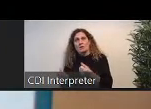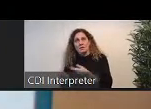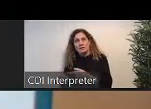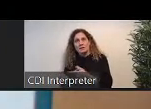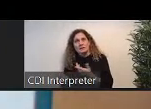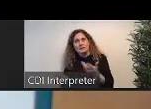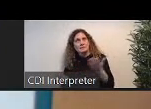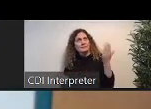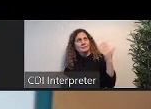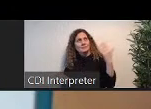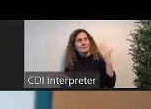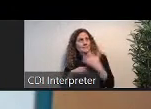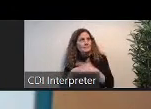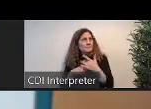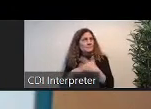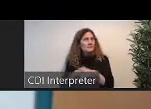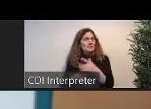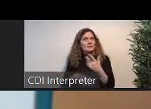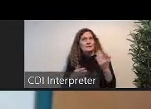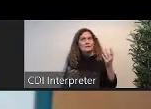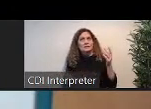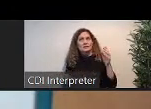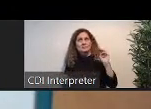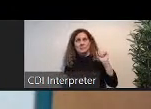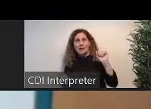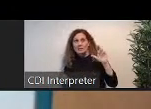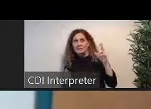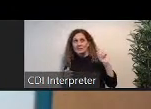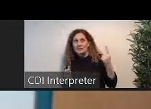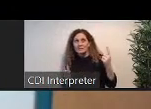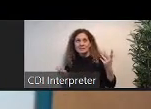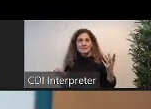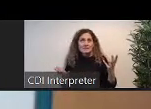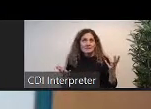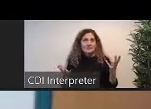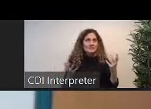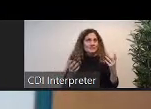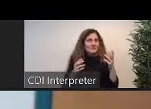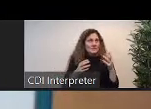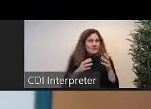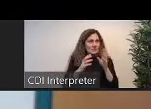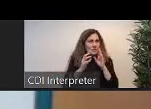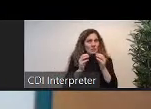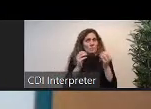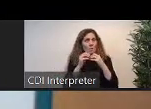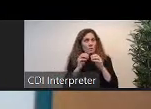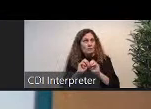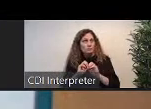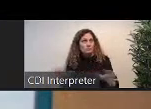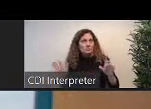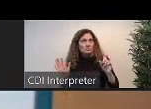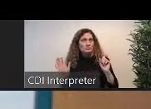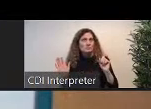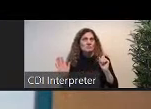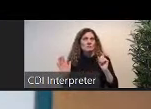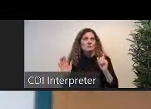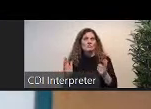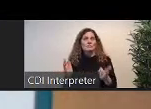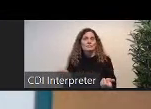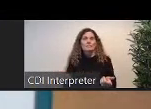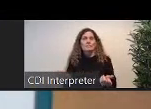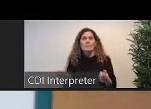vaccine in light of expanding eligible groups, the lack of coordinated and consistent messaging